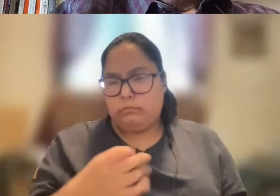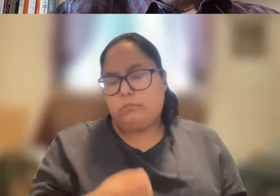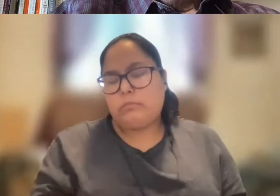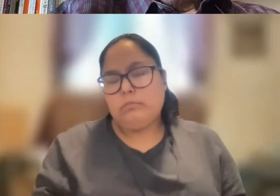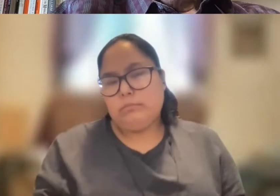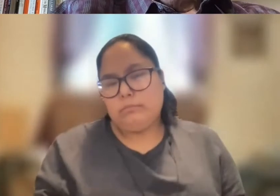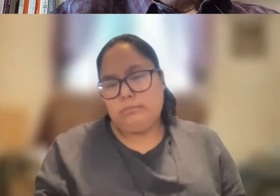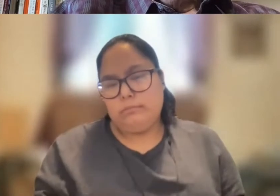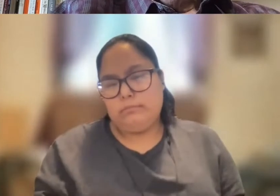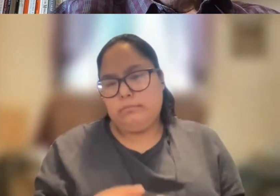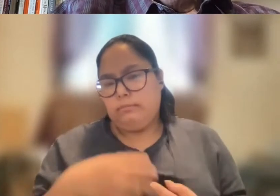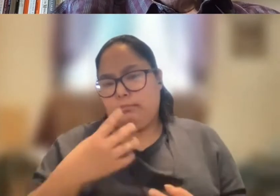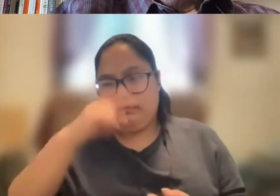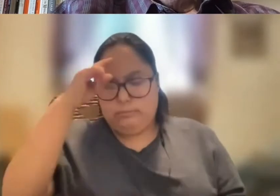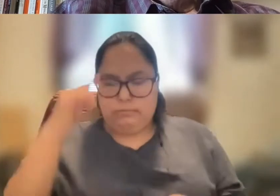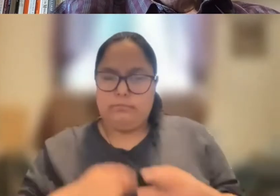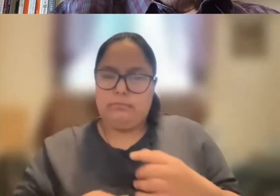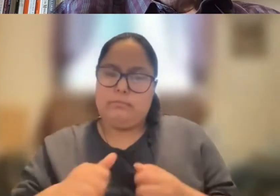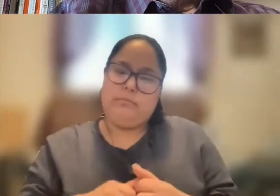credit, instead of,